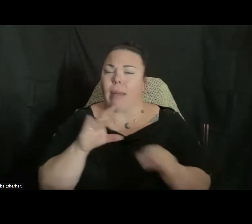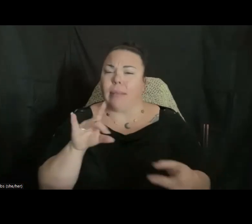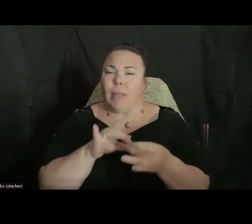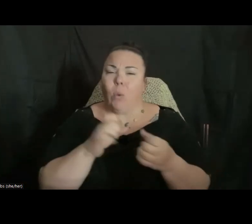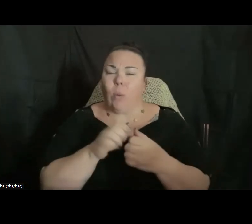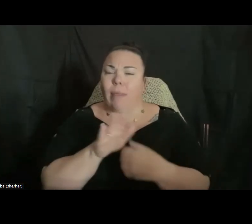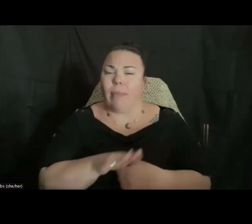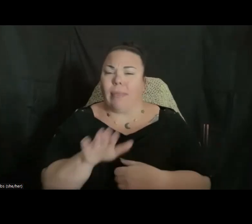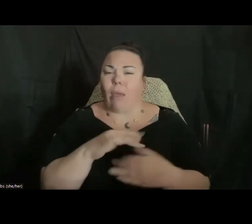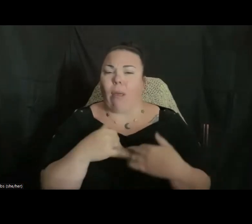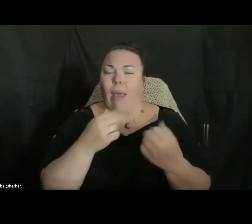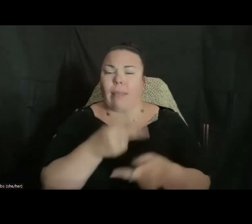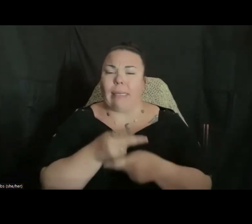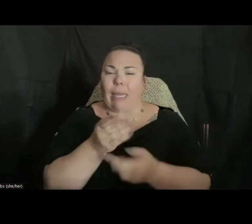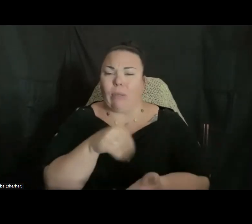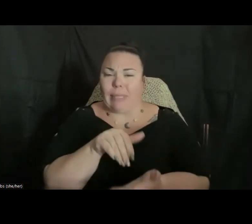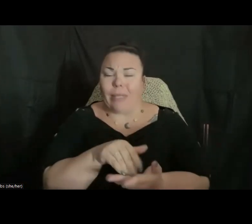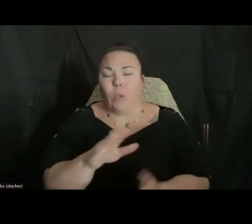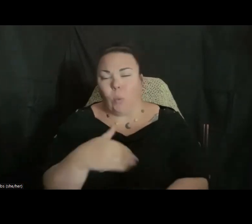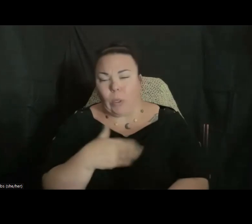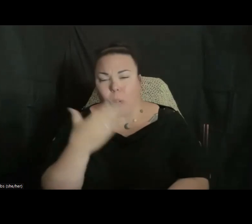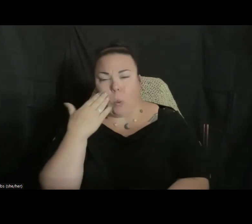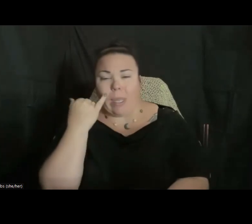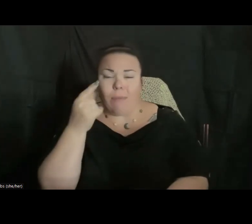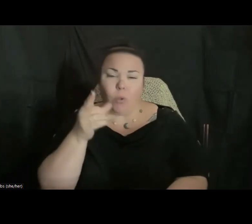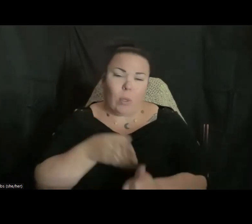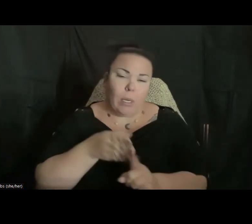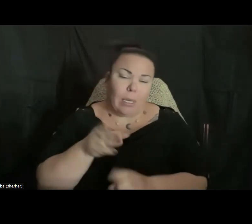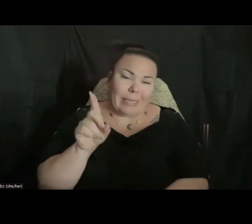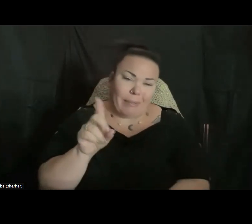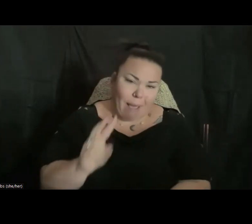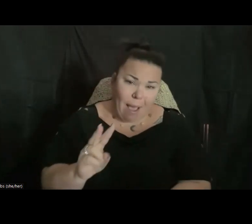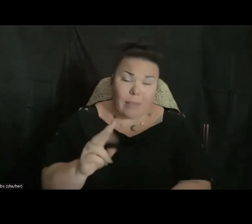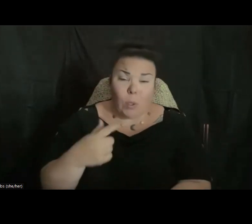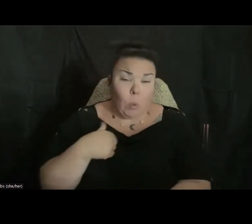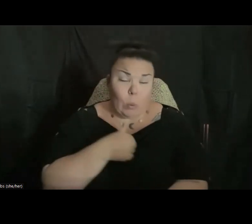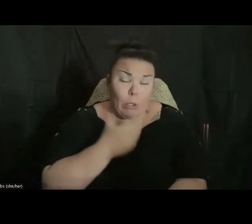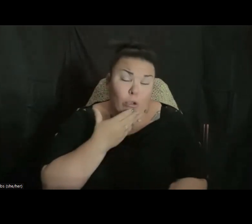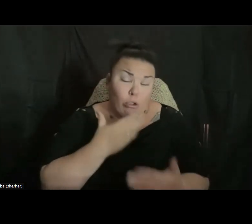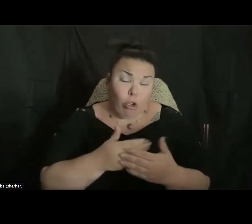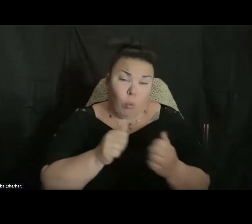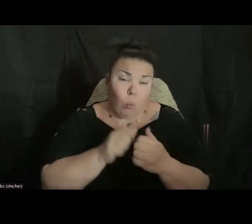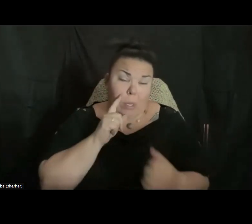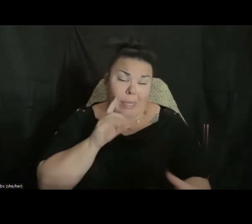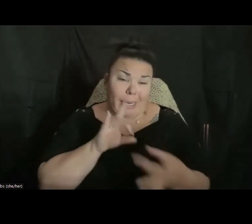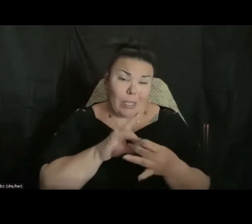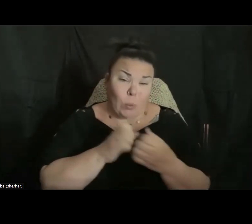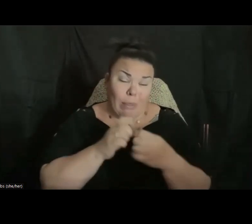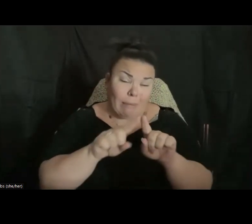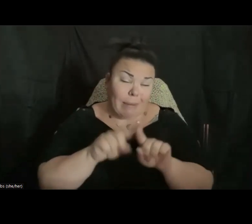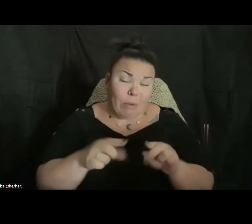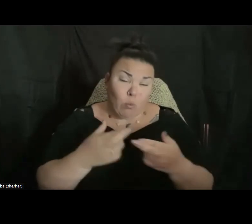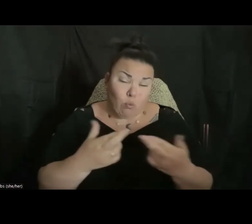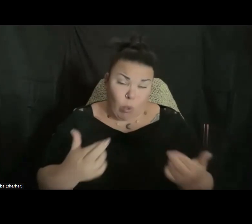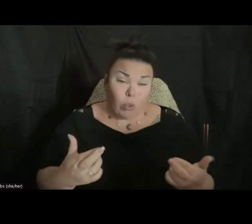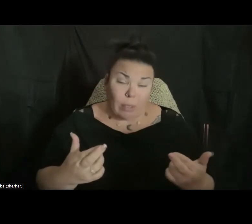that if you're, on the DV side of things, we're really good at building connections with the different resources that exist.